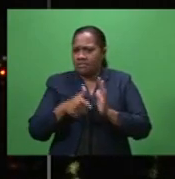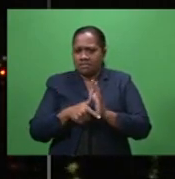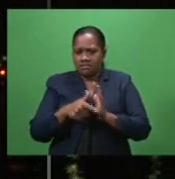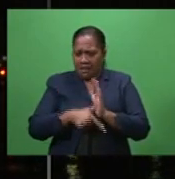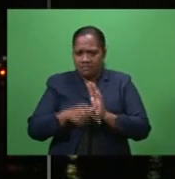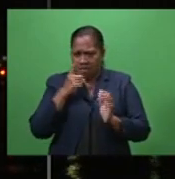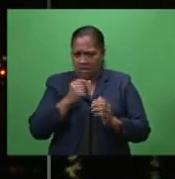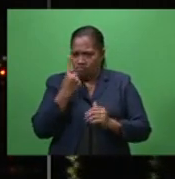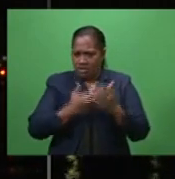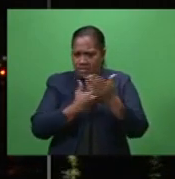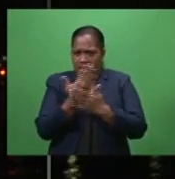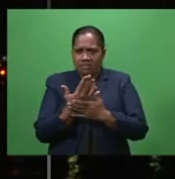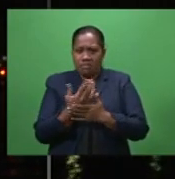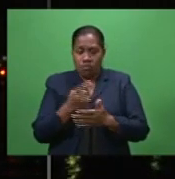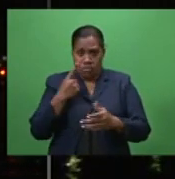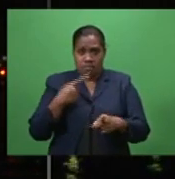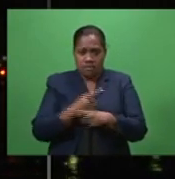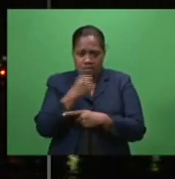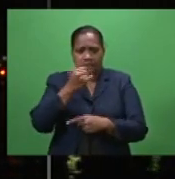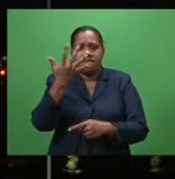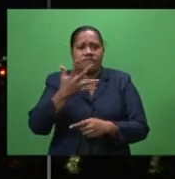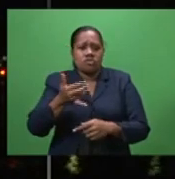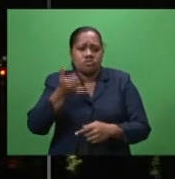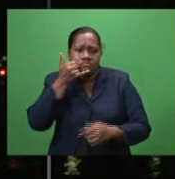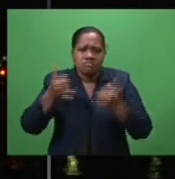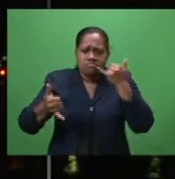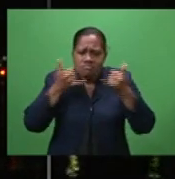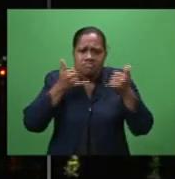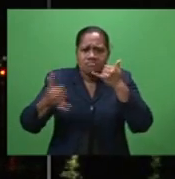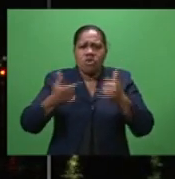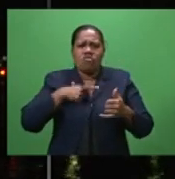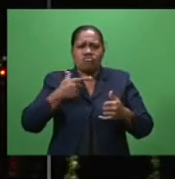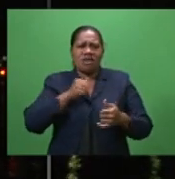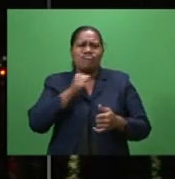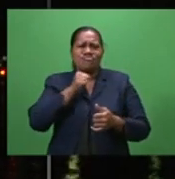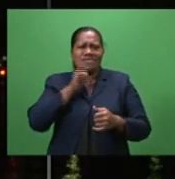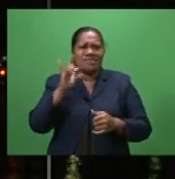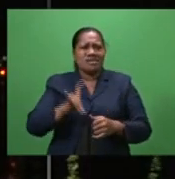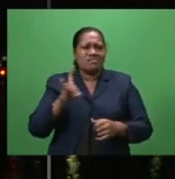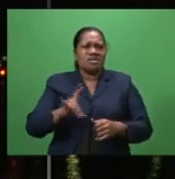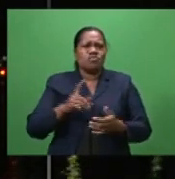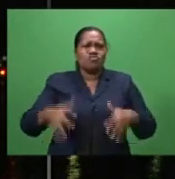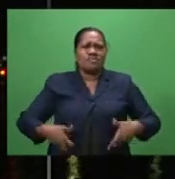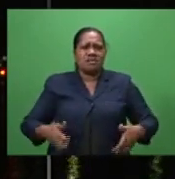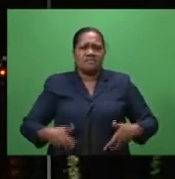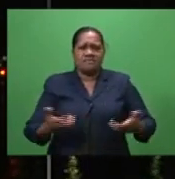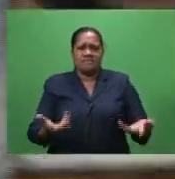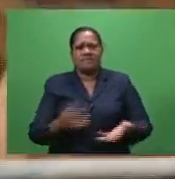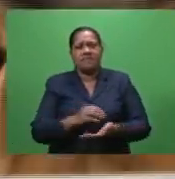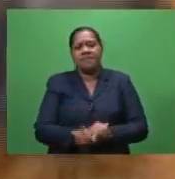record 15 calls a week from concerned Fijians. Vinina Rakautonga has more.